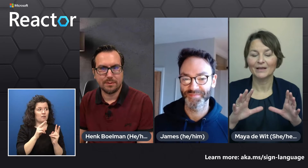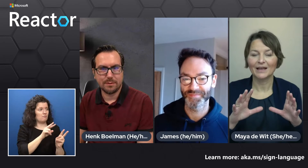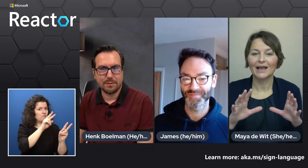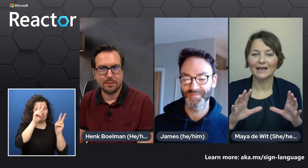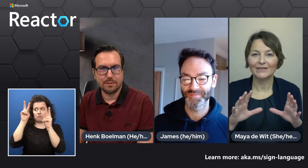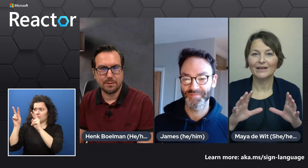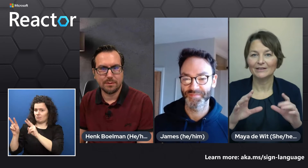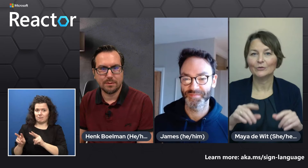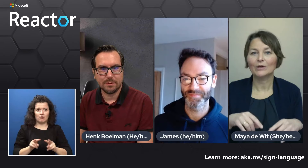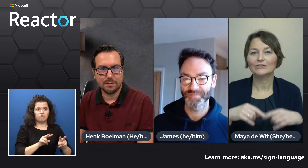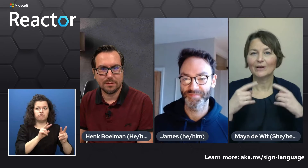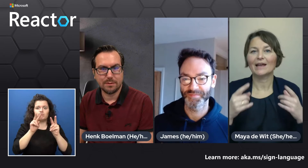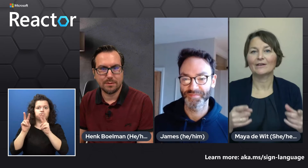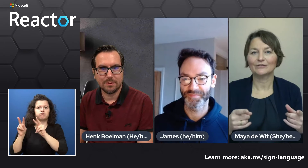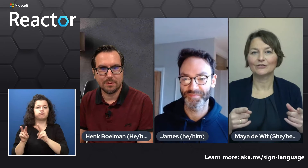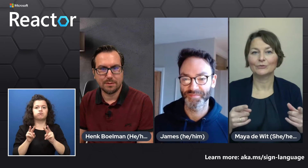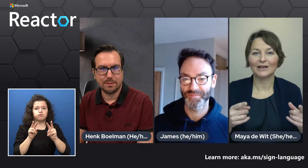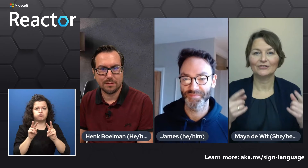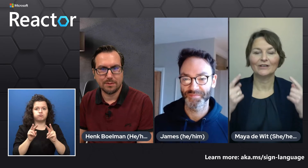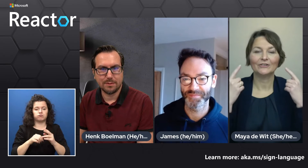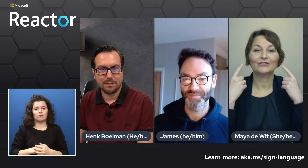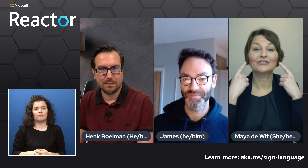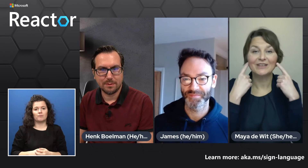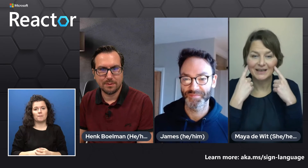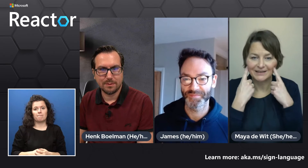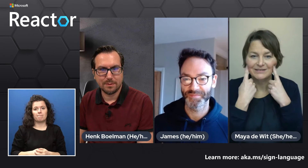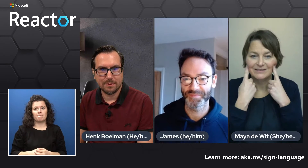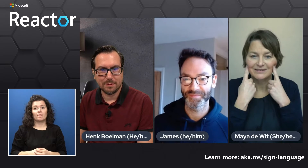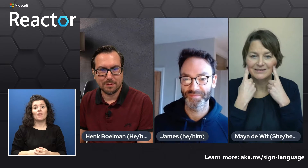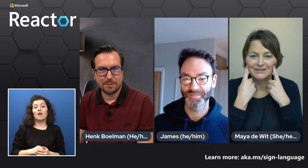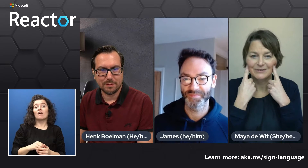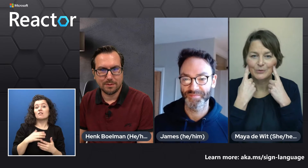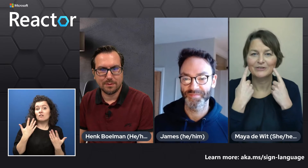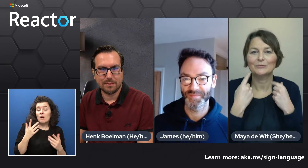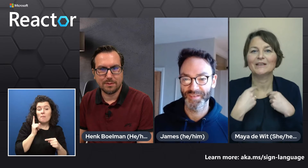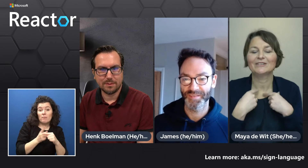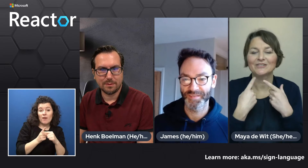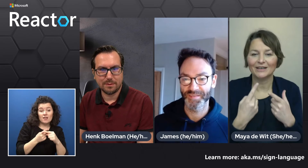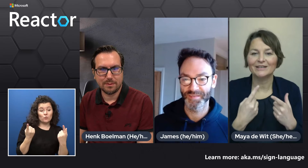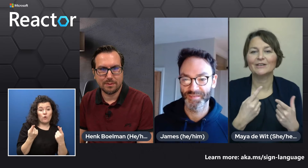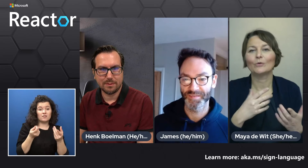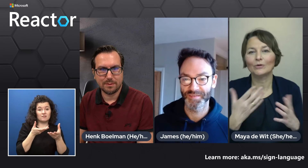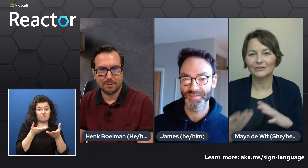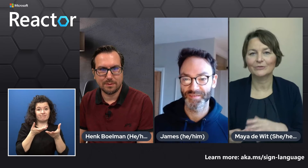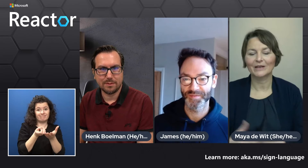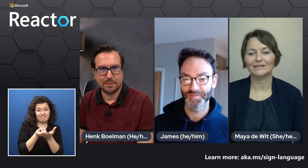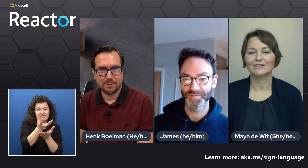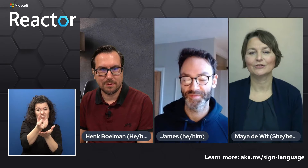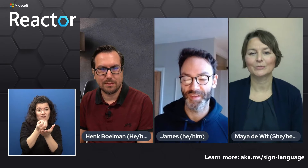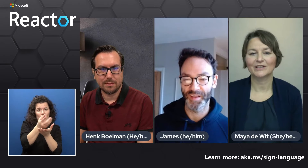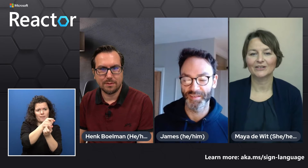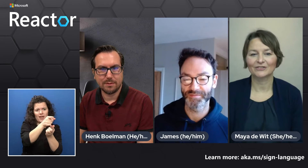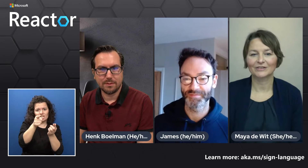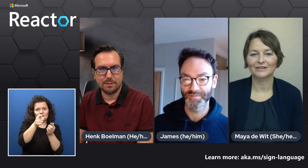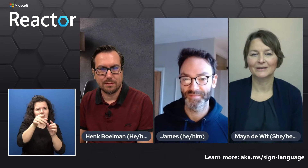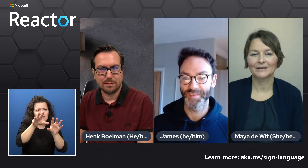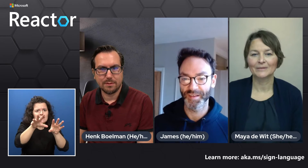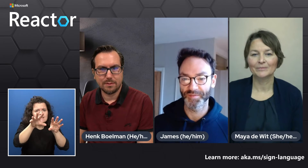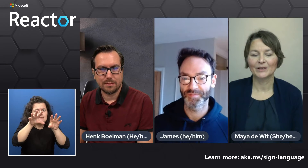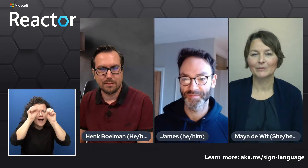time. And then you also have to actually understand what is being said in order to make the